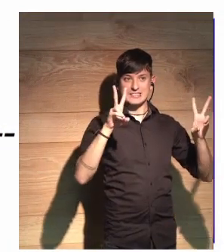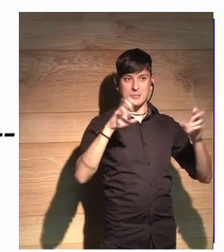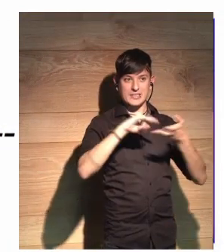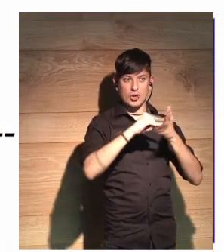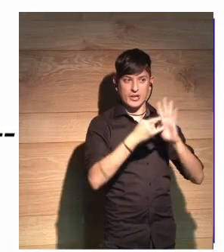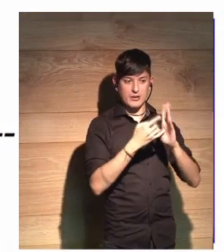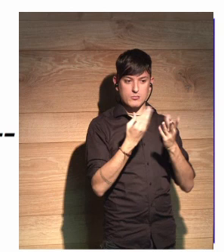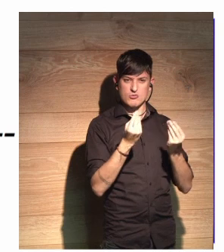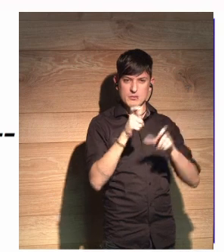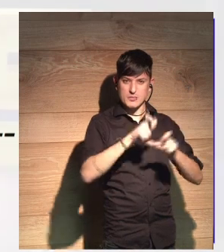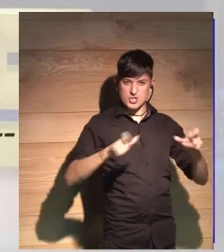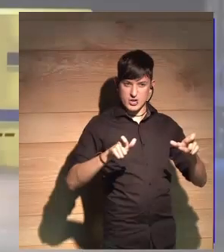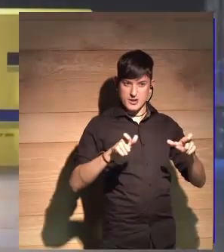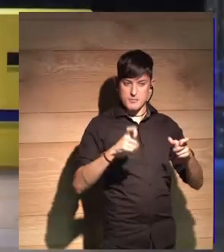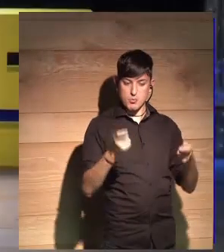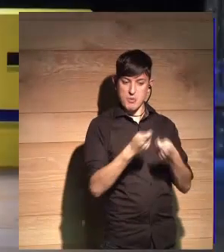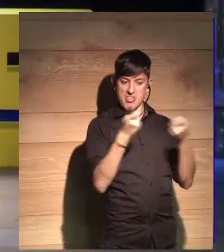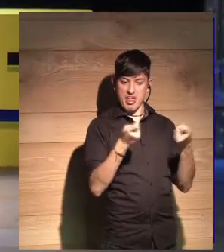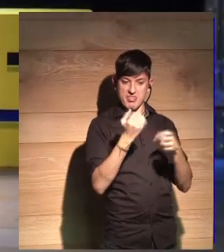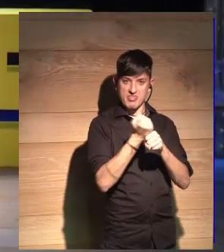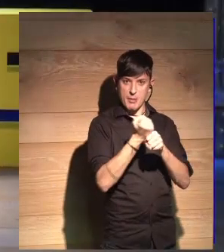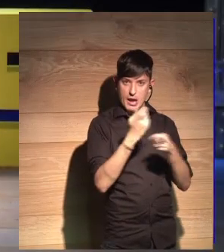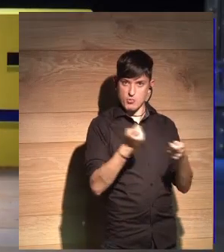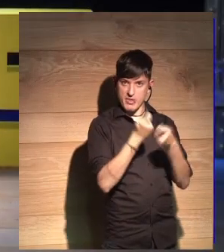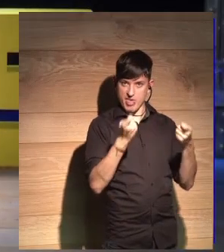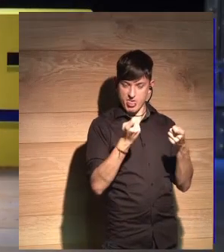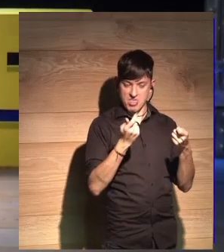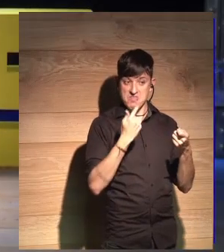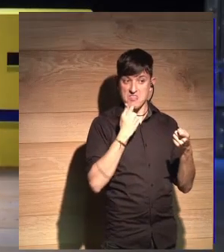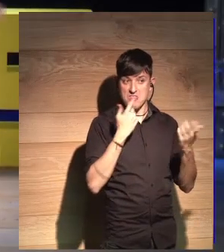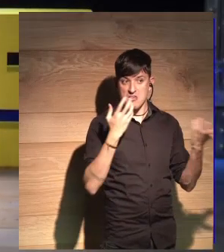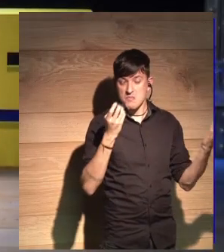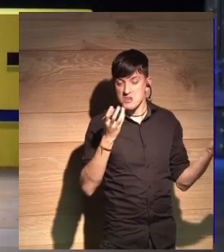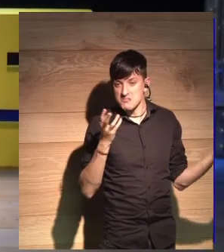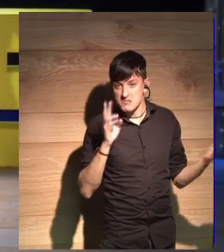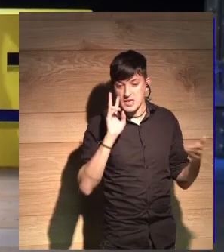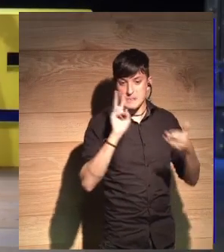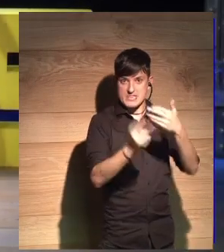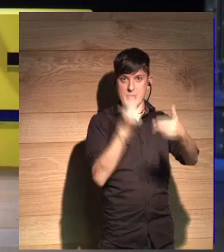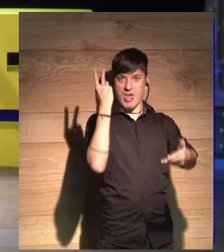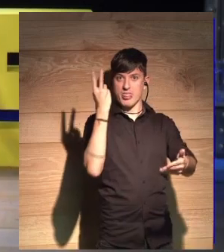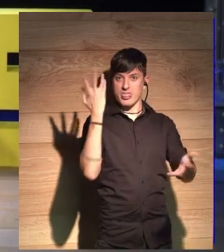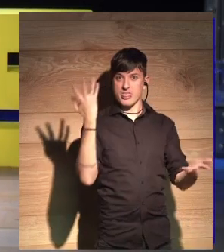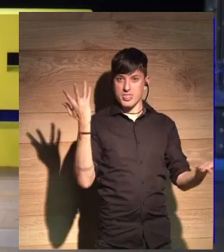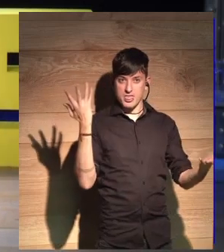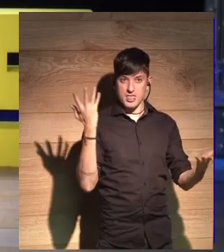put technology everywhere and it should disappear and be surveillance. This is not the original